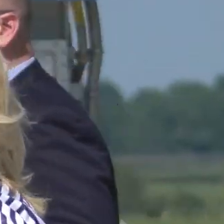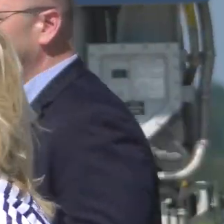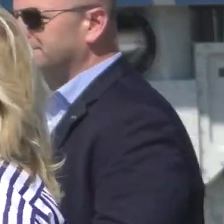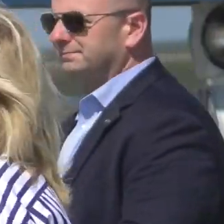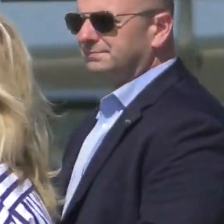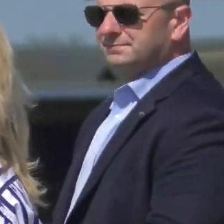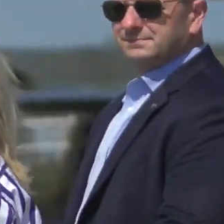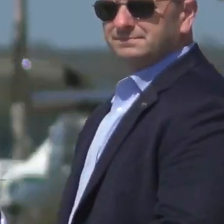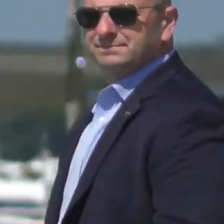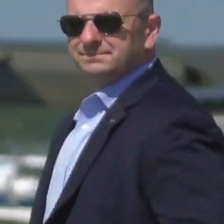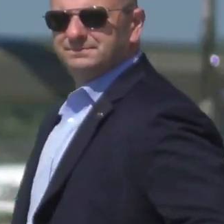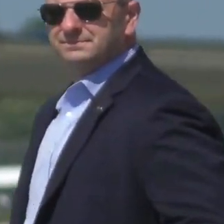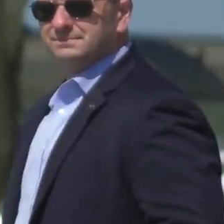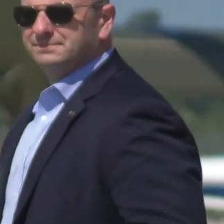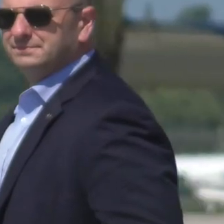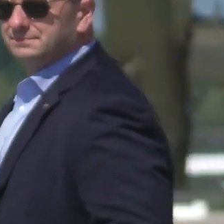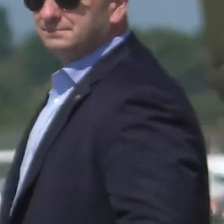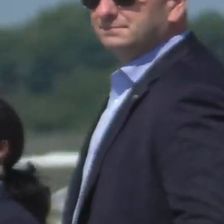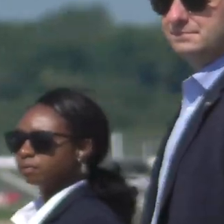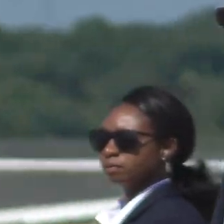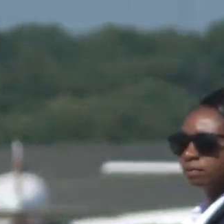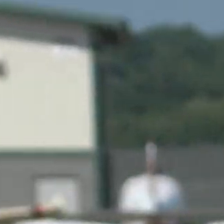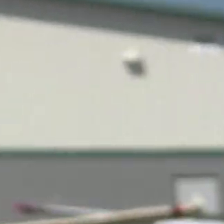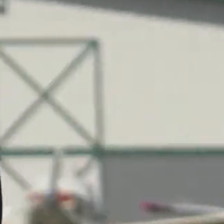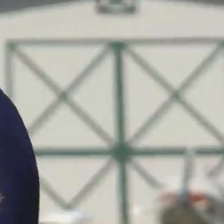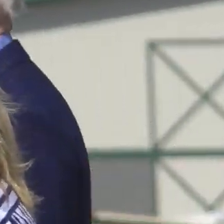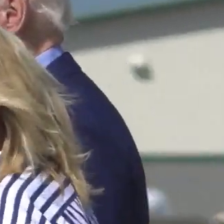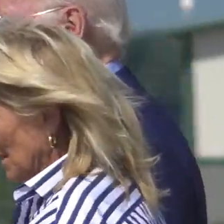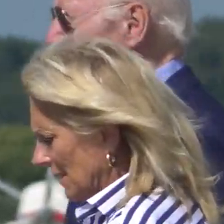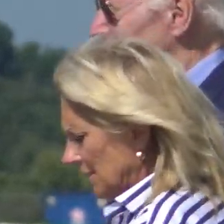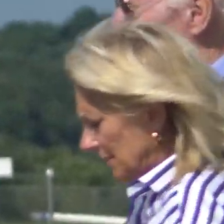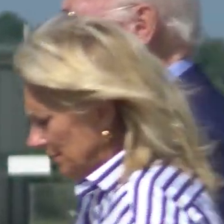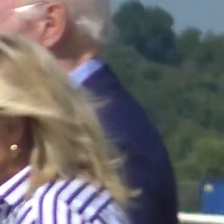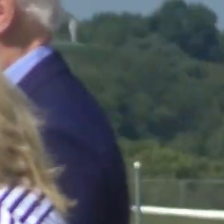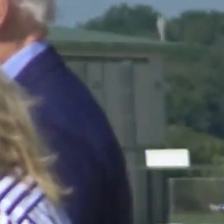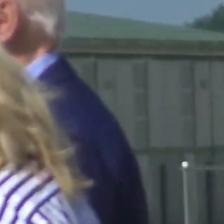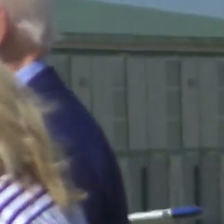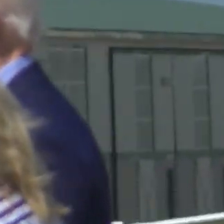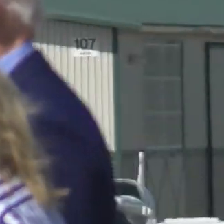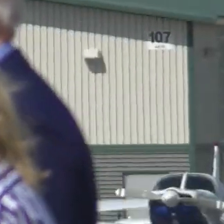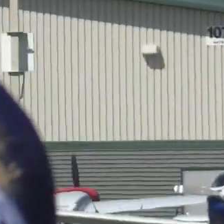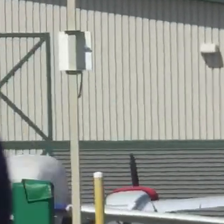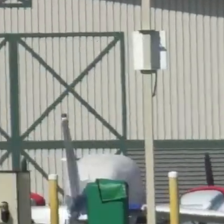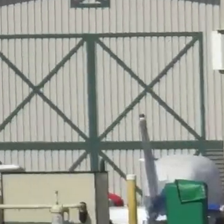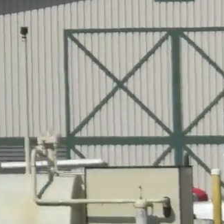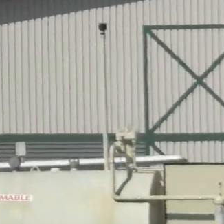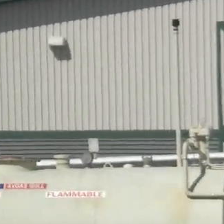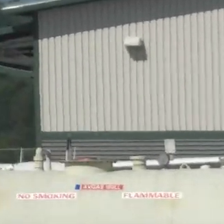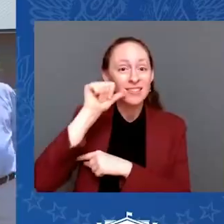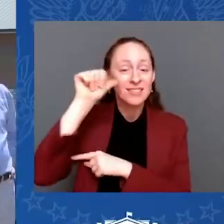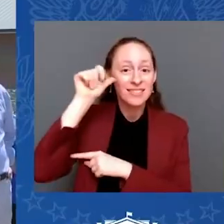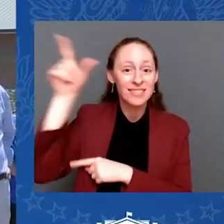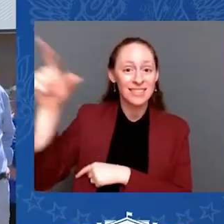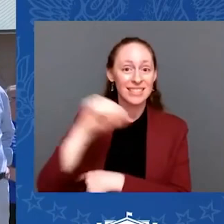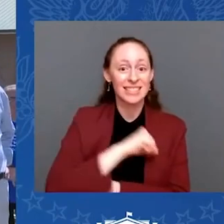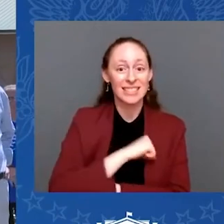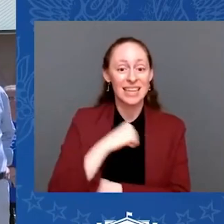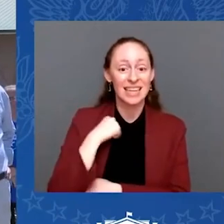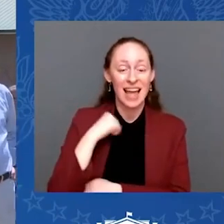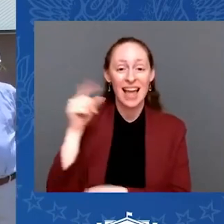Kentuckians to utilities and services such as high-speed internet following the flooding What we're going to do is, we're going to see, for example